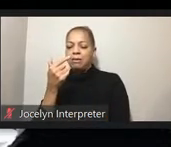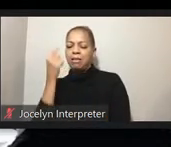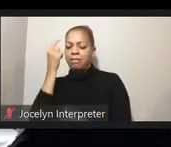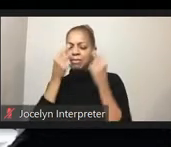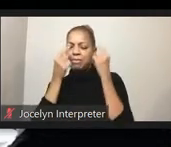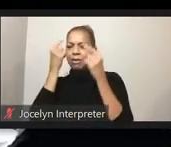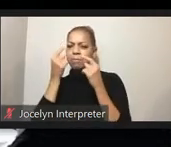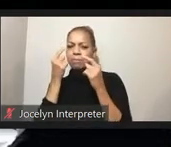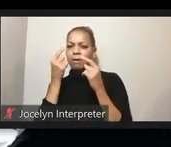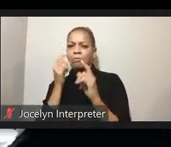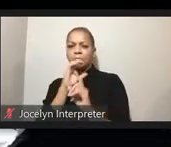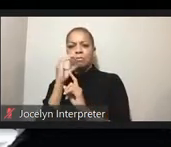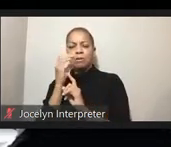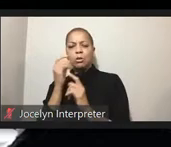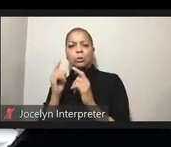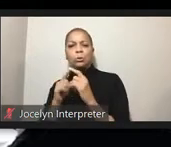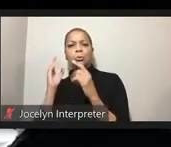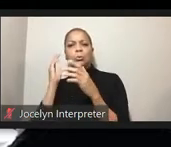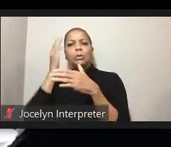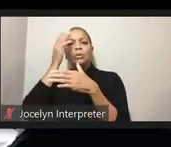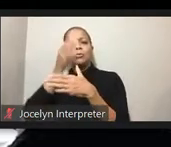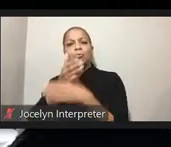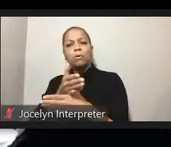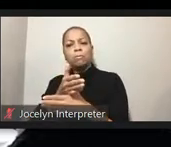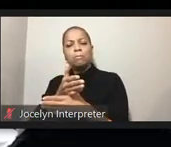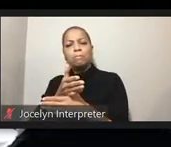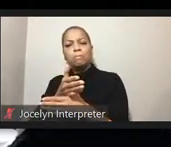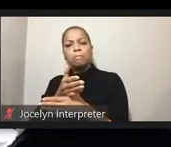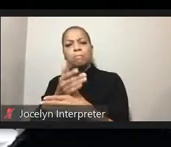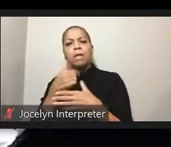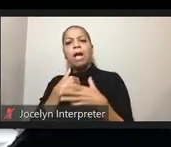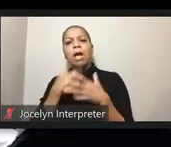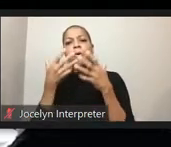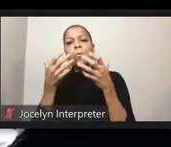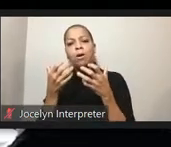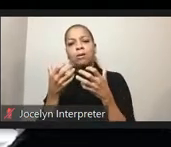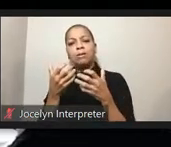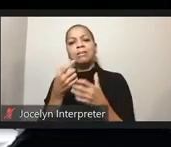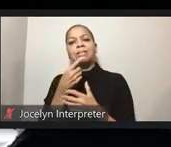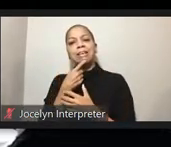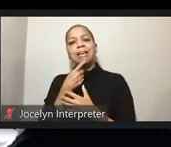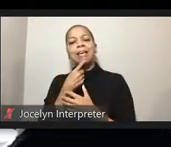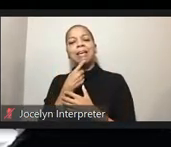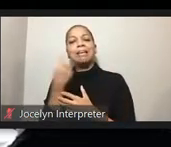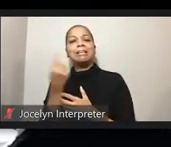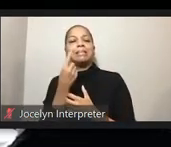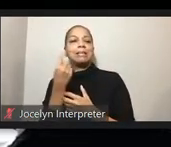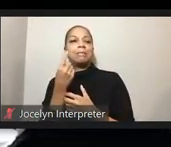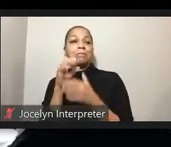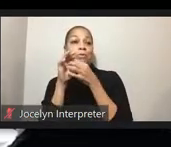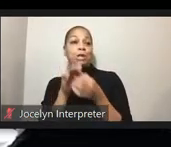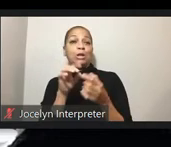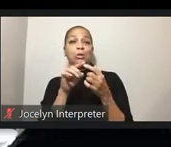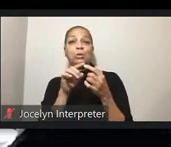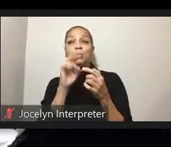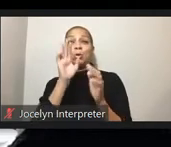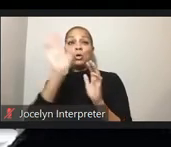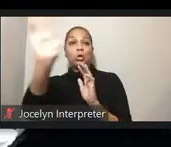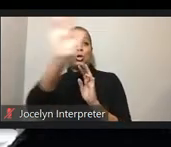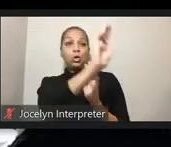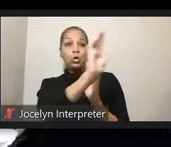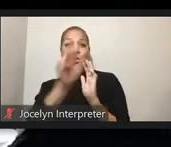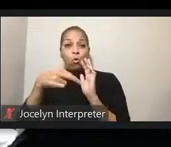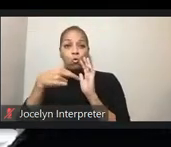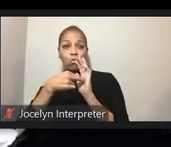to interrupt, I want to say something about the role of the audience, that